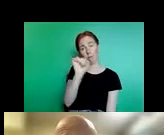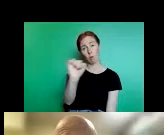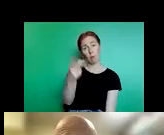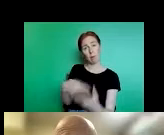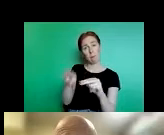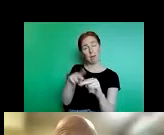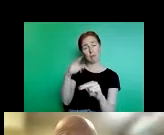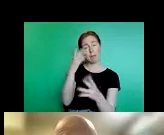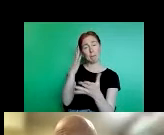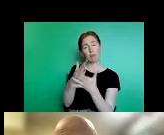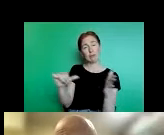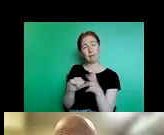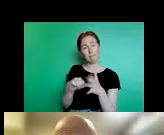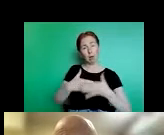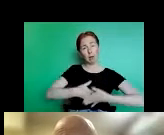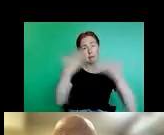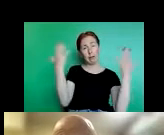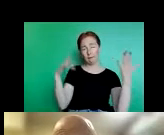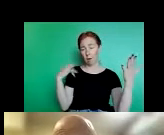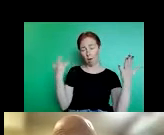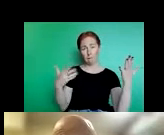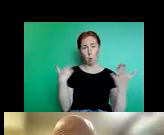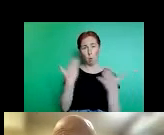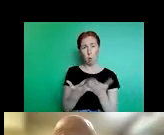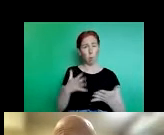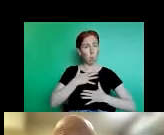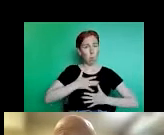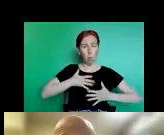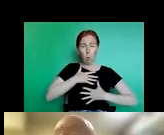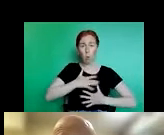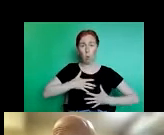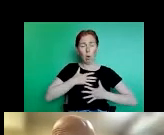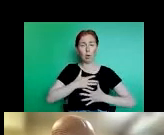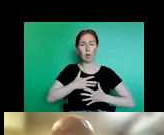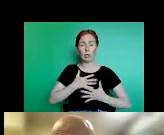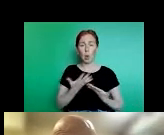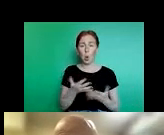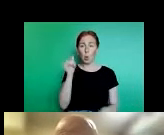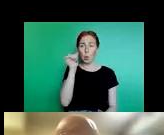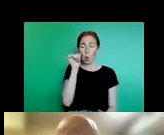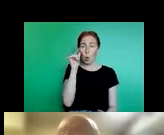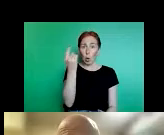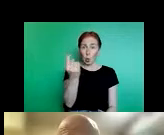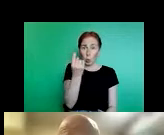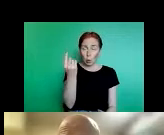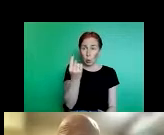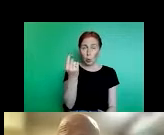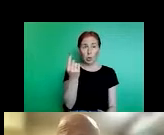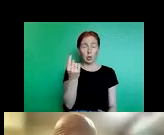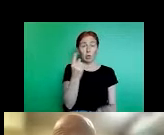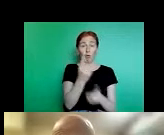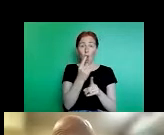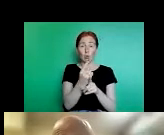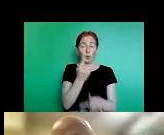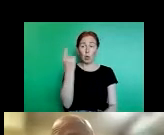And so knowing who to turn to, who to talk to, where to get information, and then how